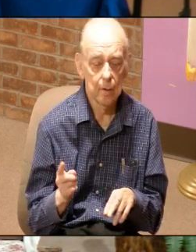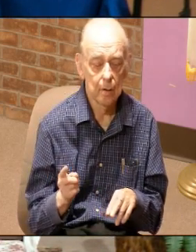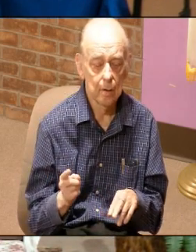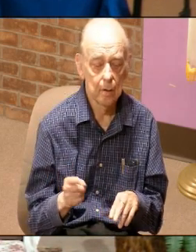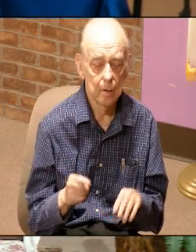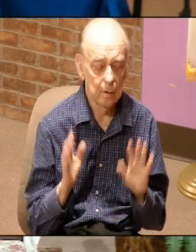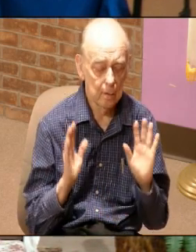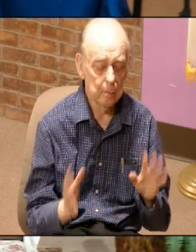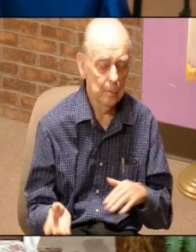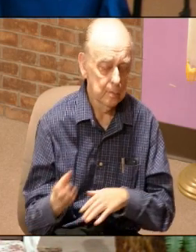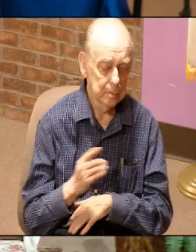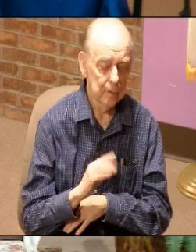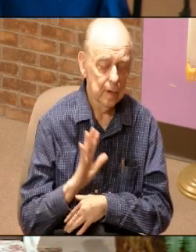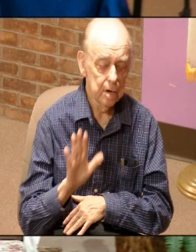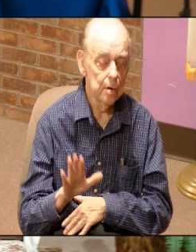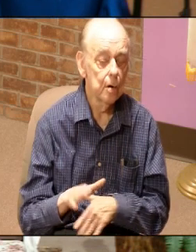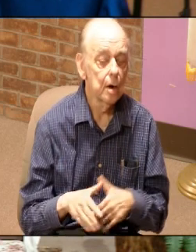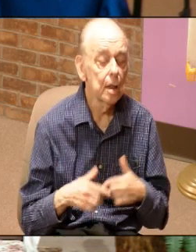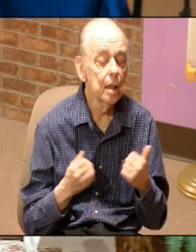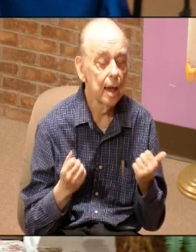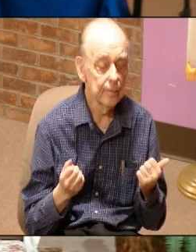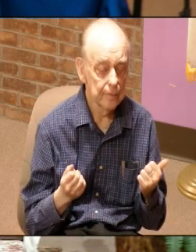greatest day in her life.